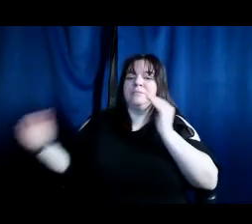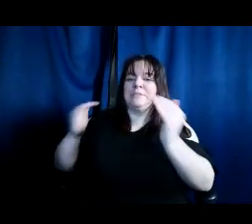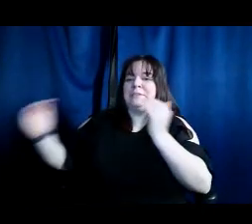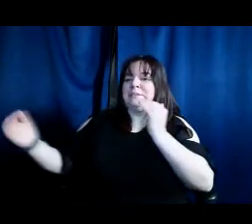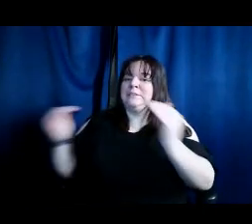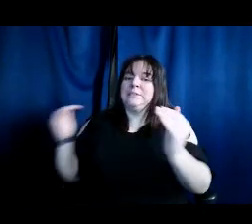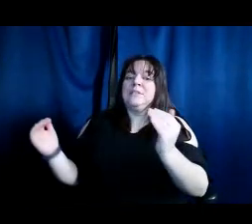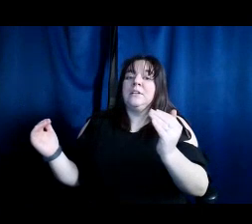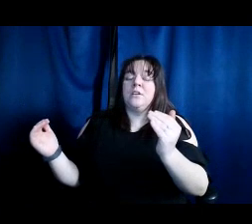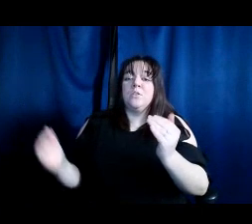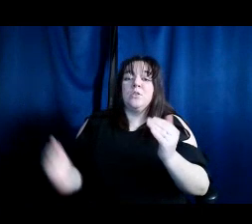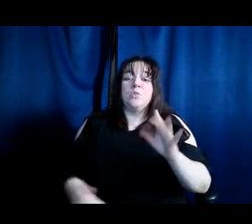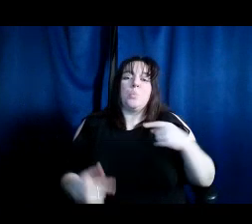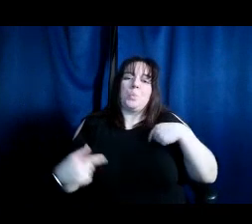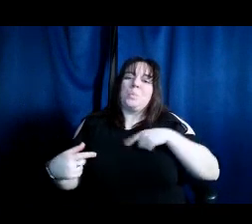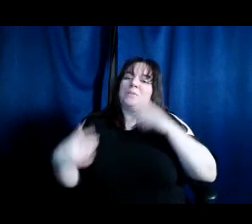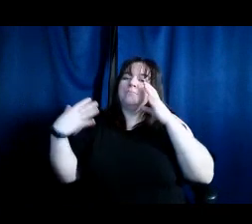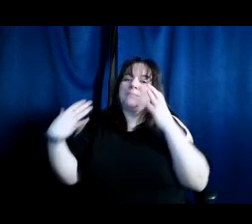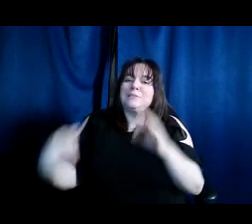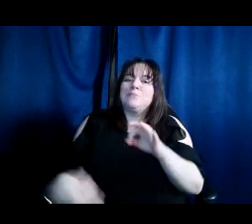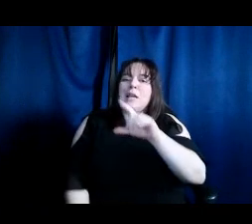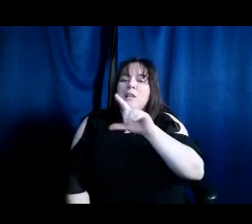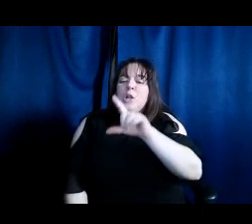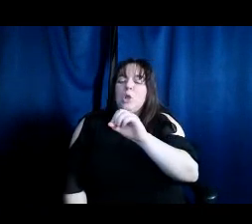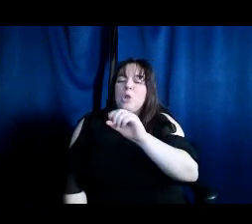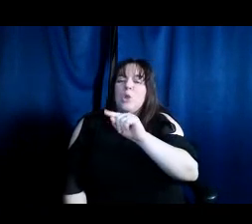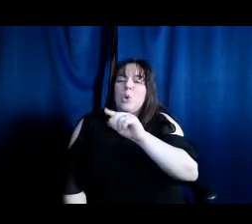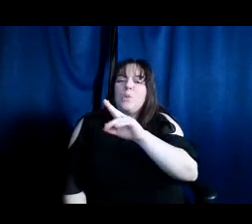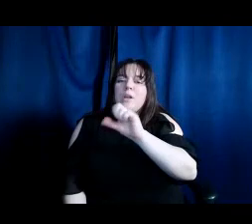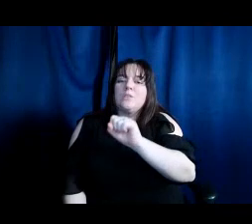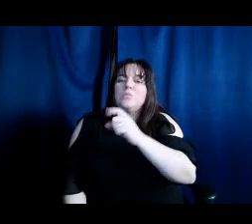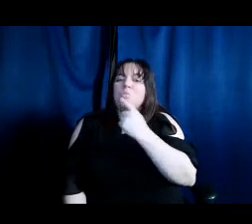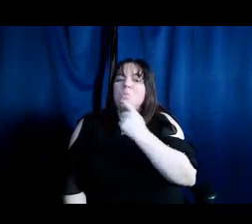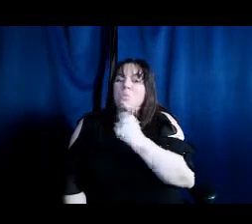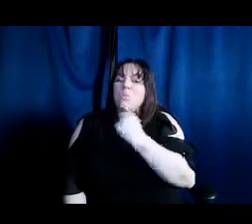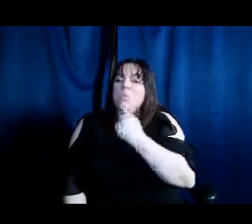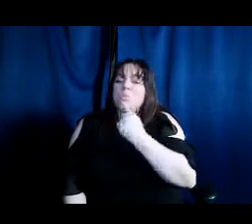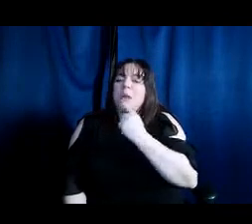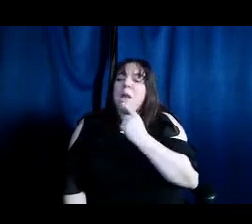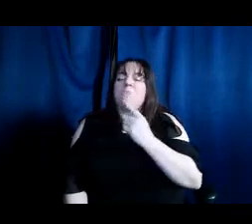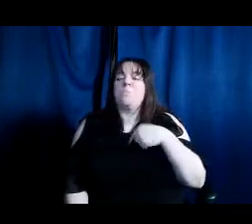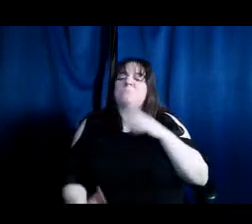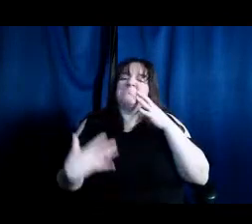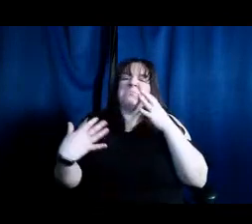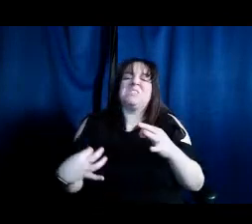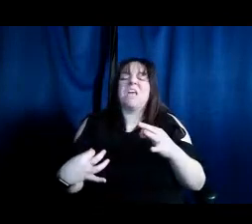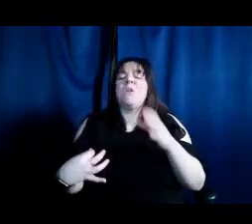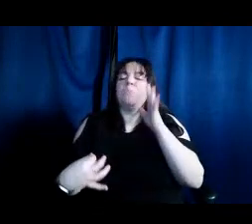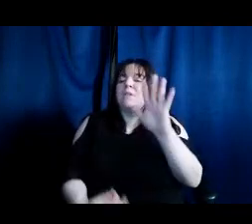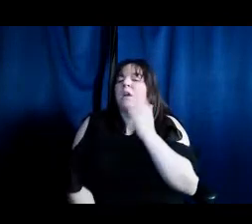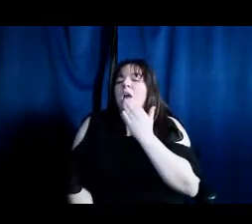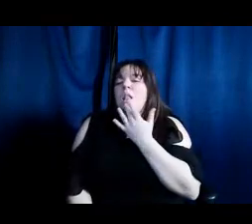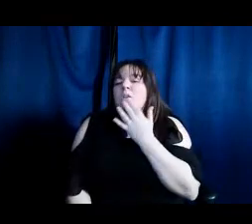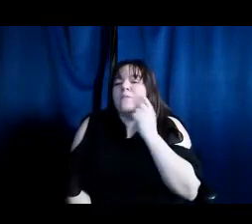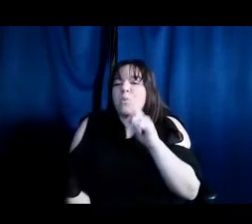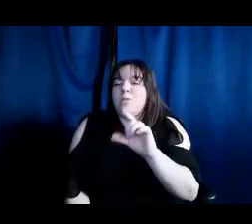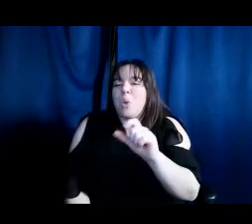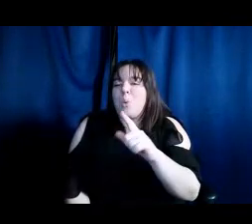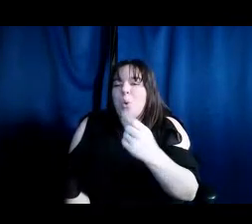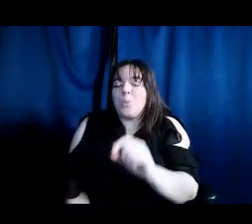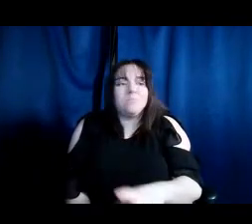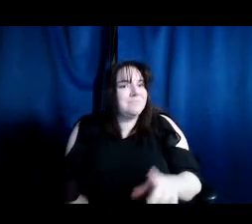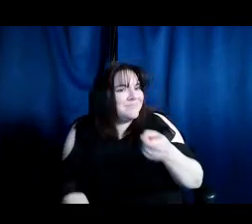the color of the title, Cakeability, in the logo. That's right, Shelly, because the color combination